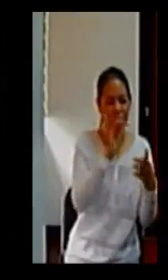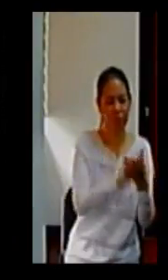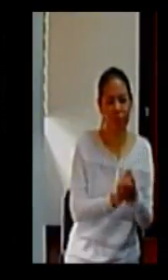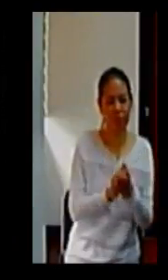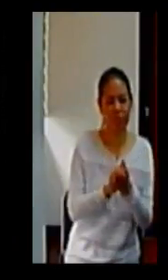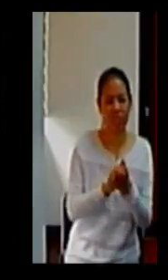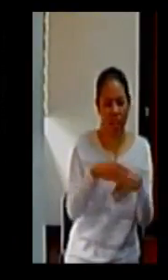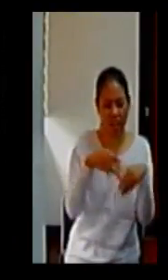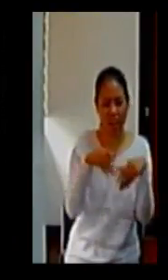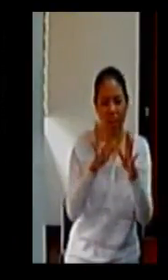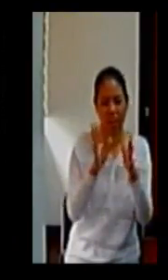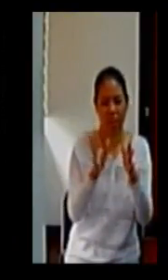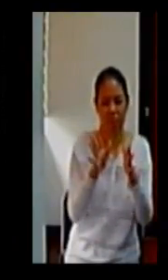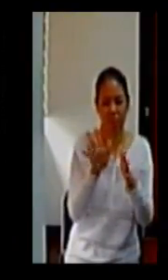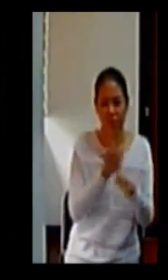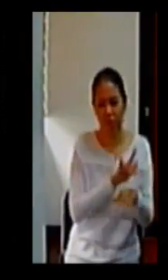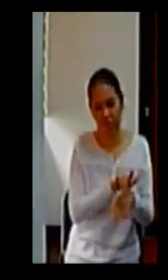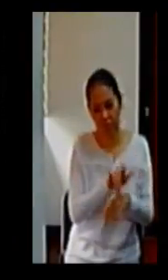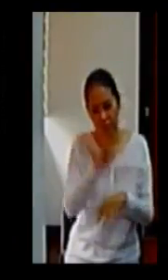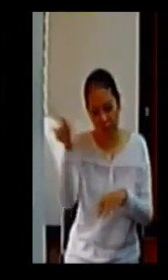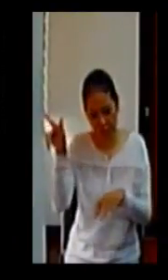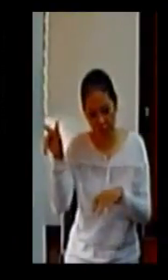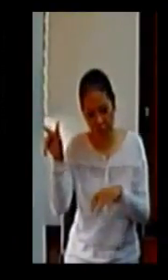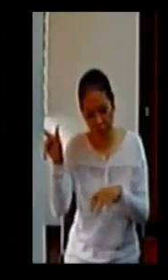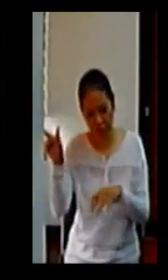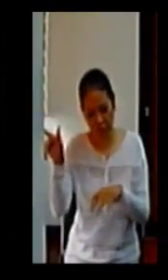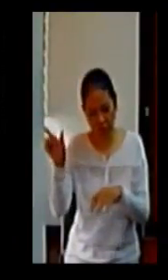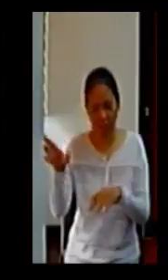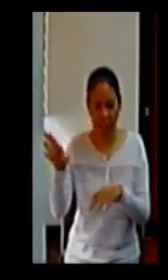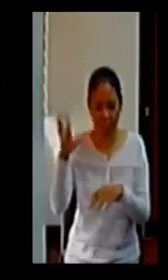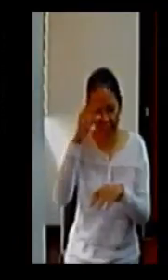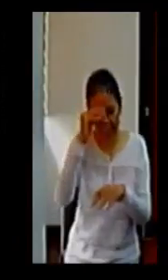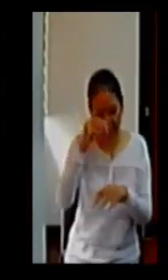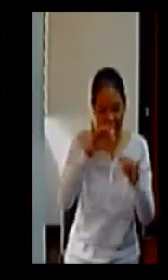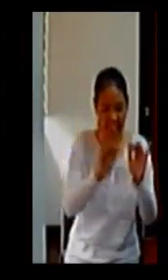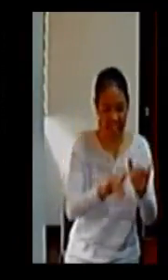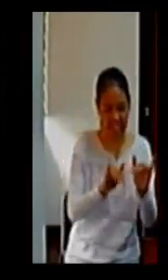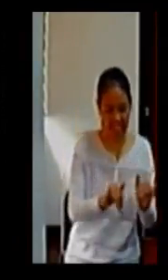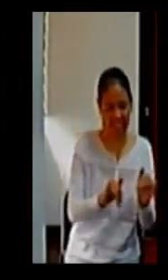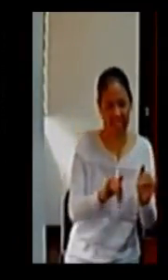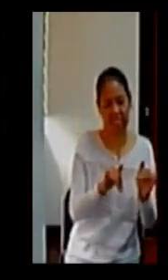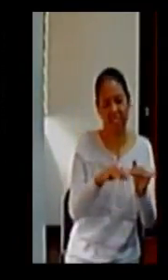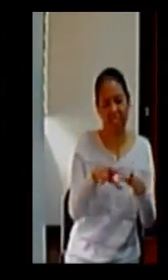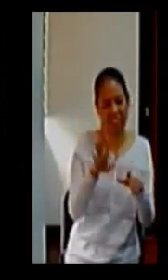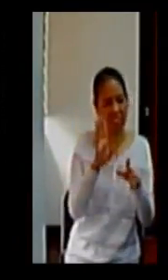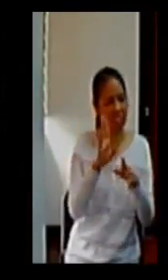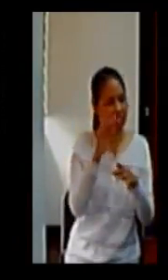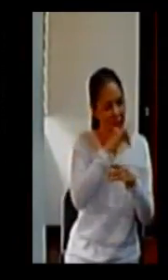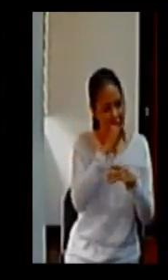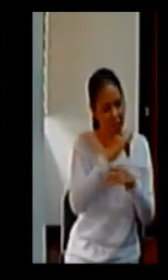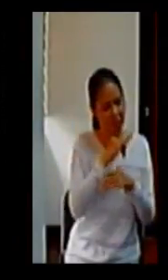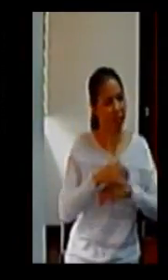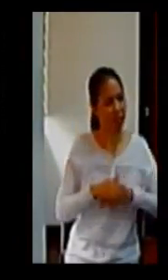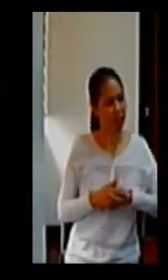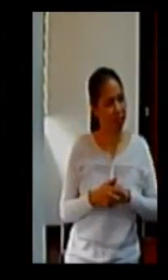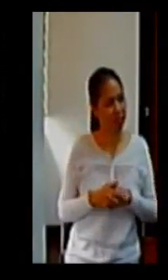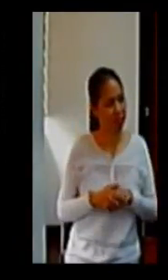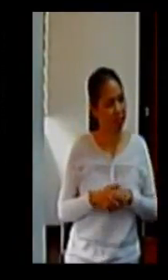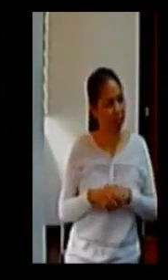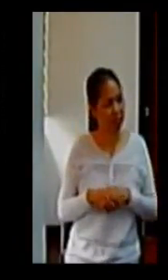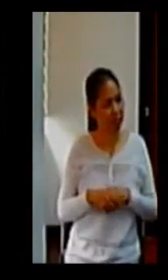are some cases of mga, we are also adopting other people from